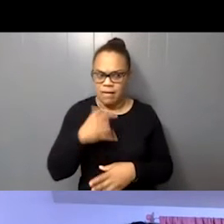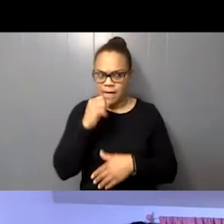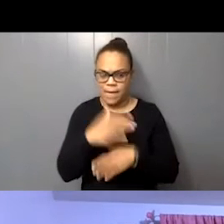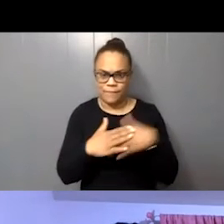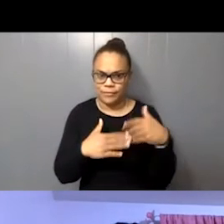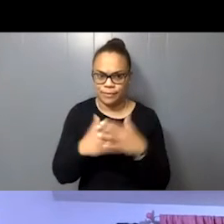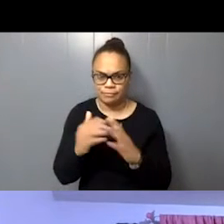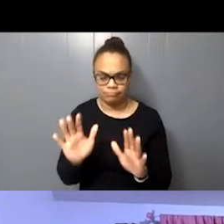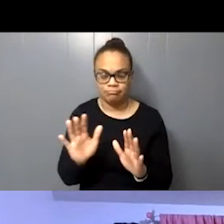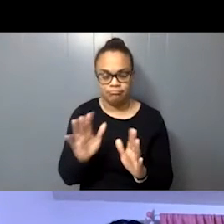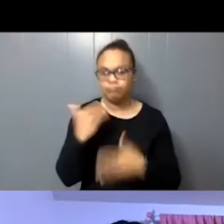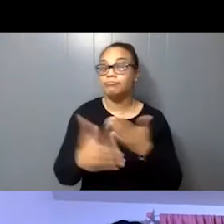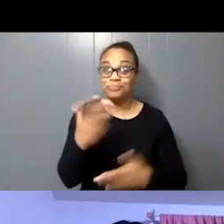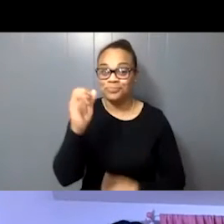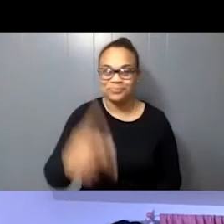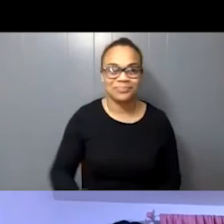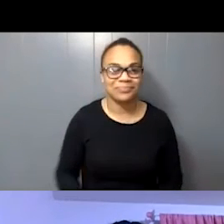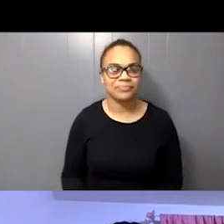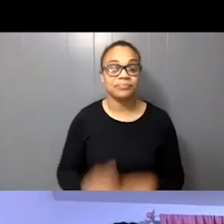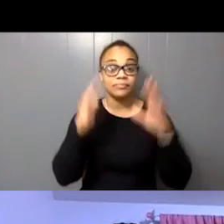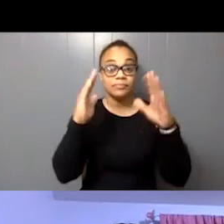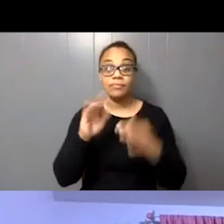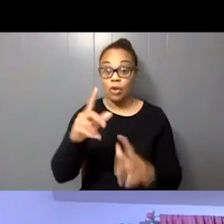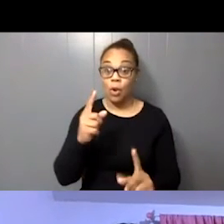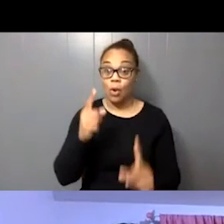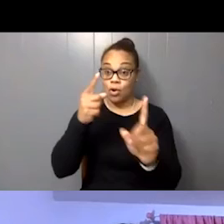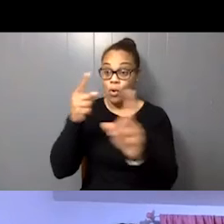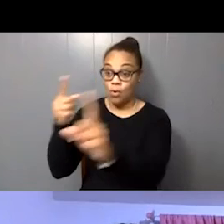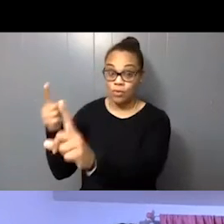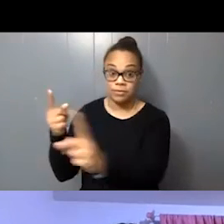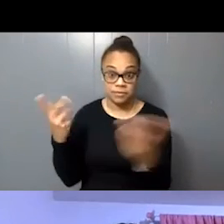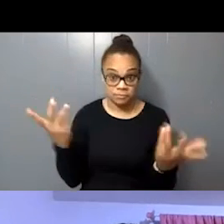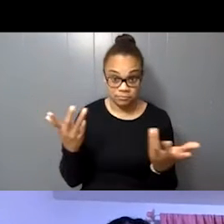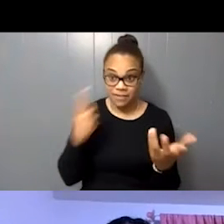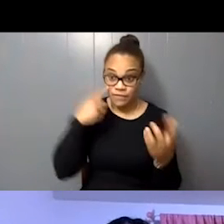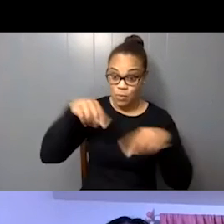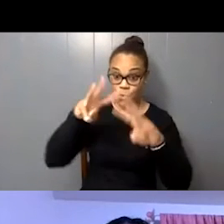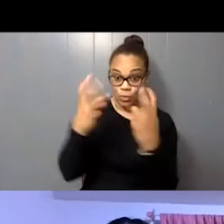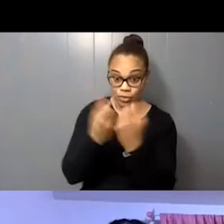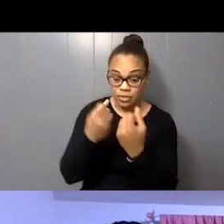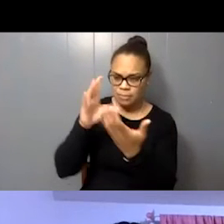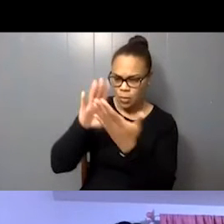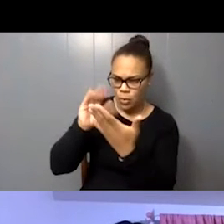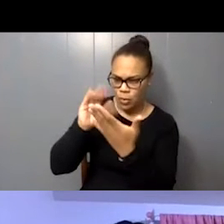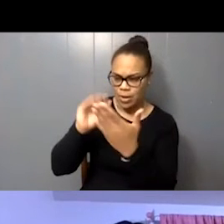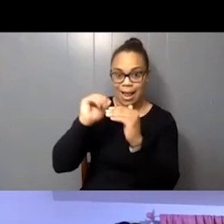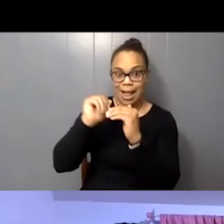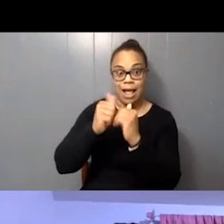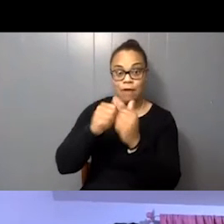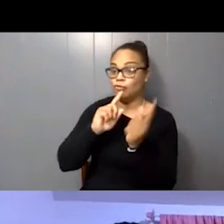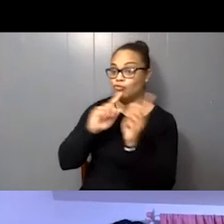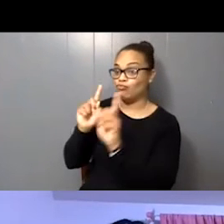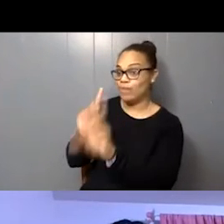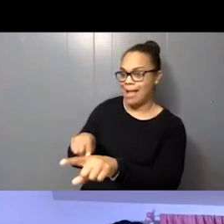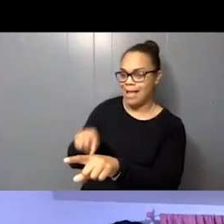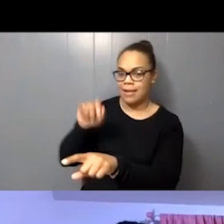your goals are to learn how to react when somebody comes out to you, like just the